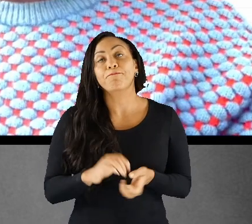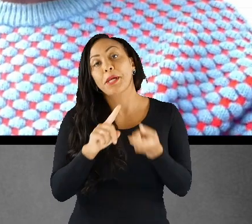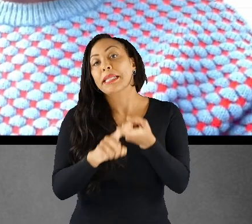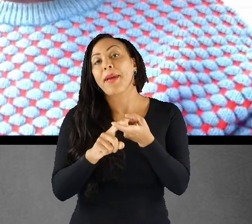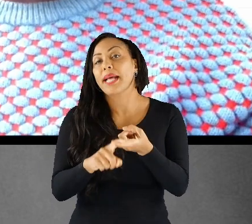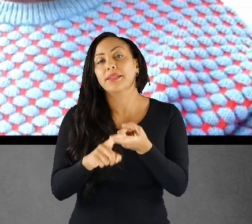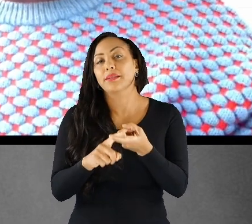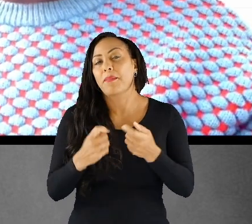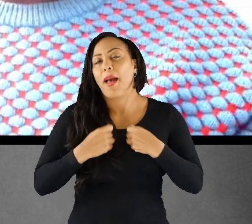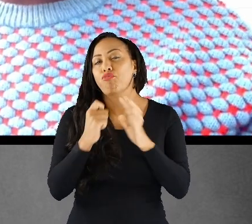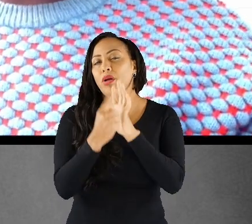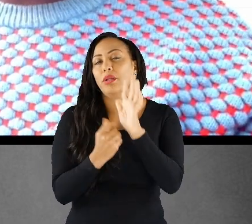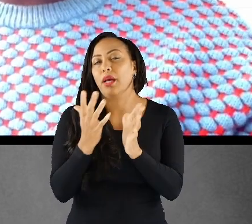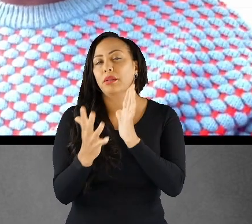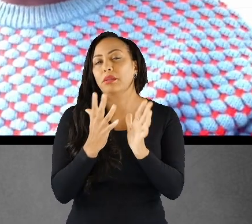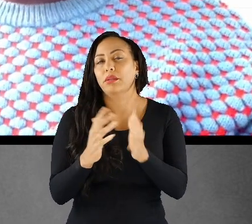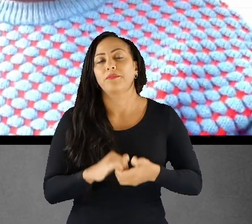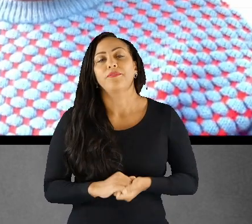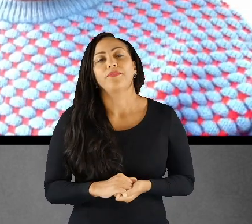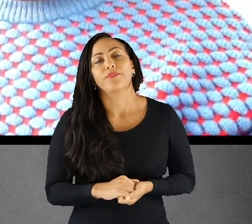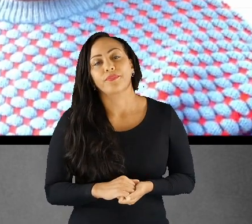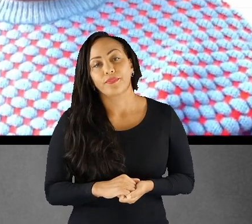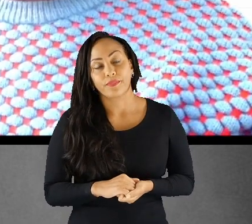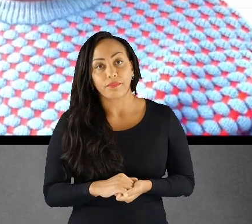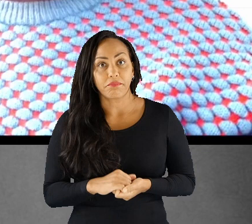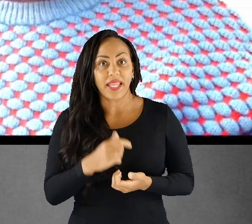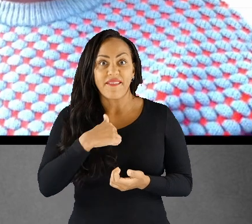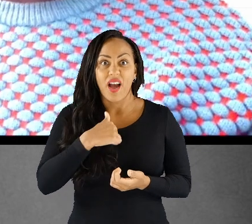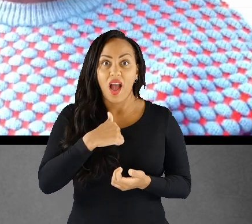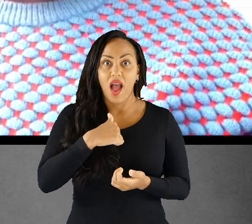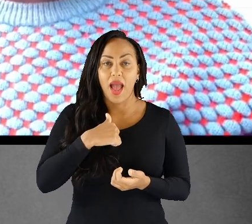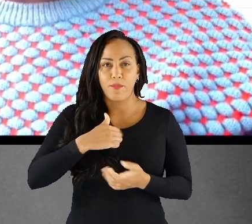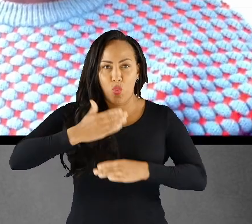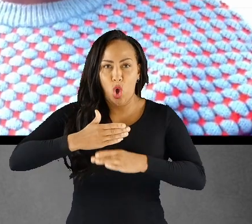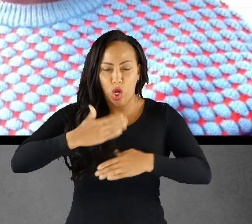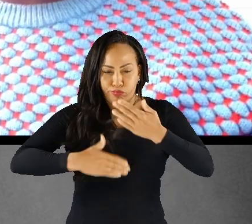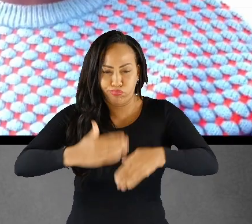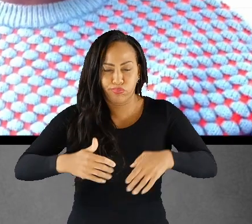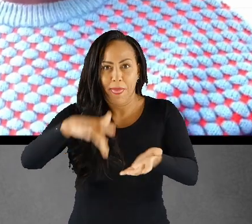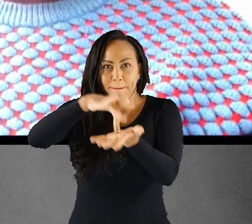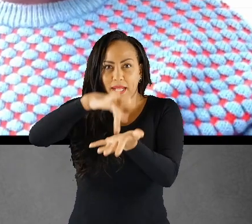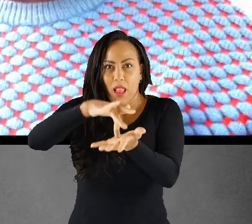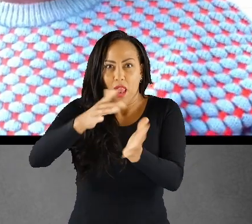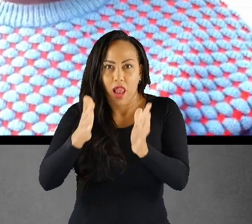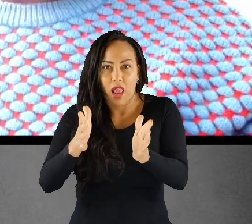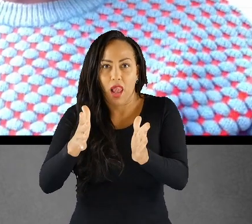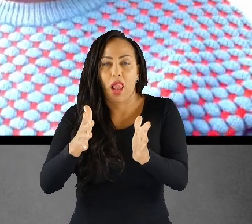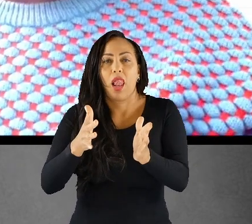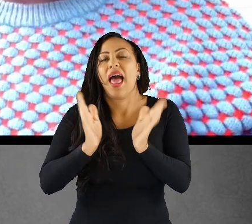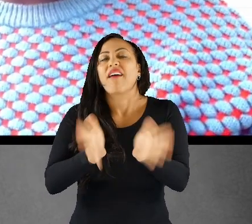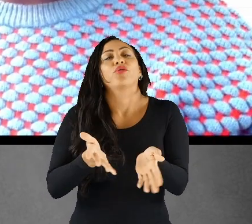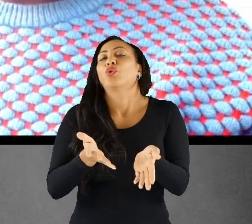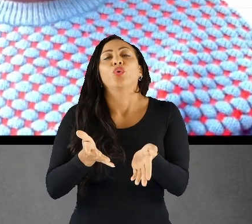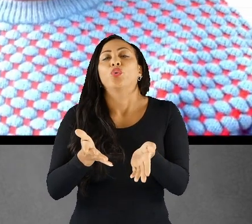it depends on where I am in the project. If I'm like in the middle of something, it's sometimes it is just like